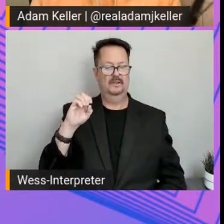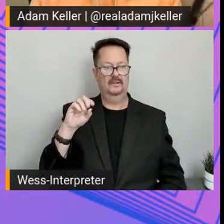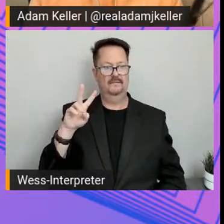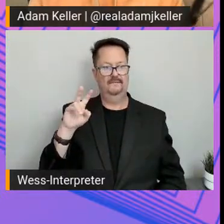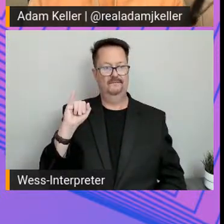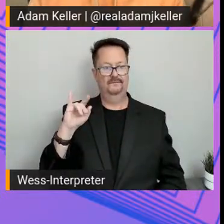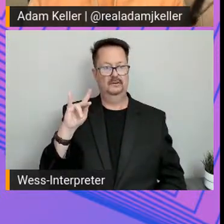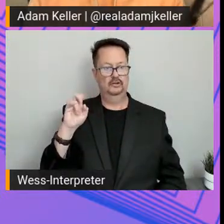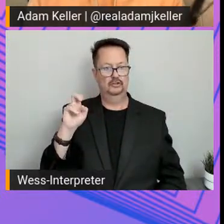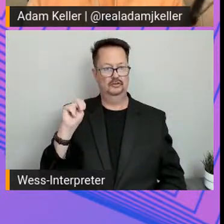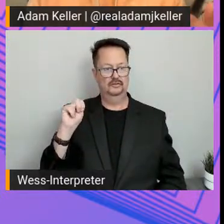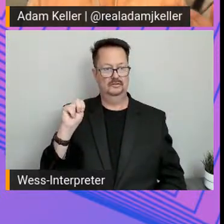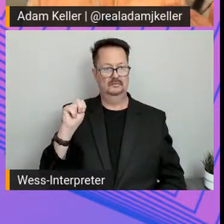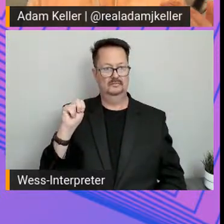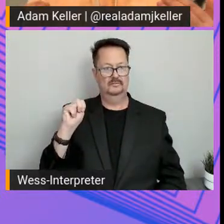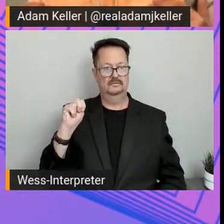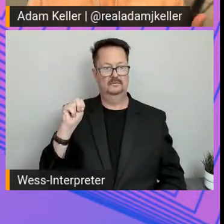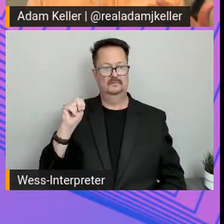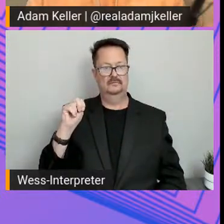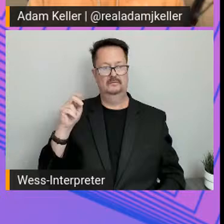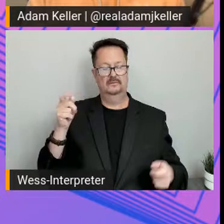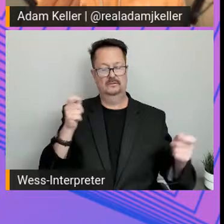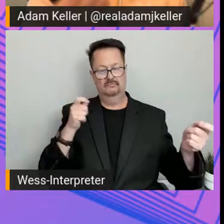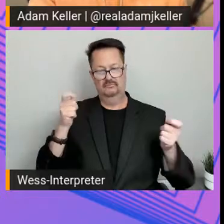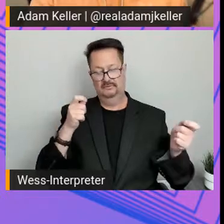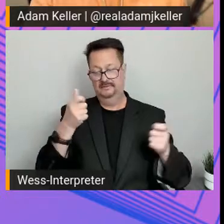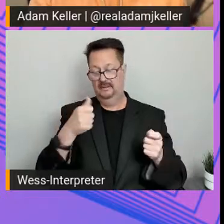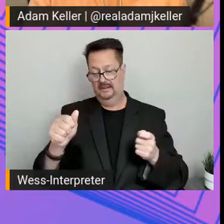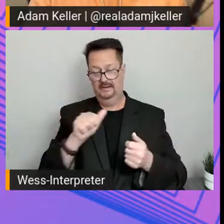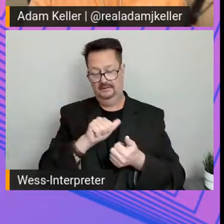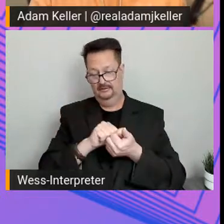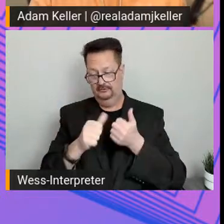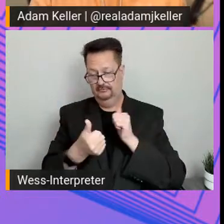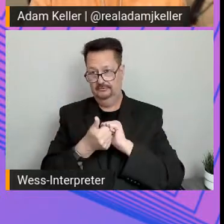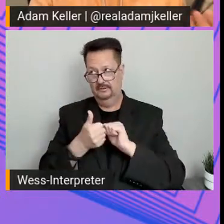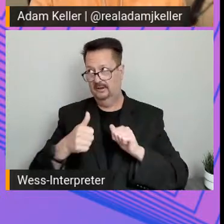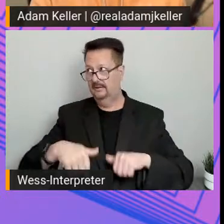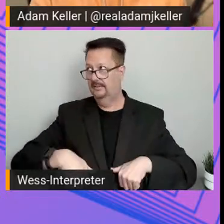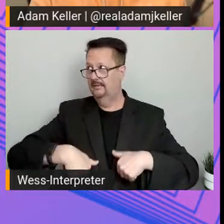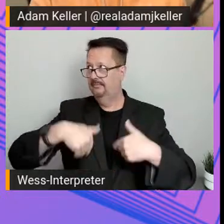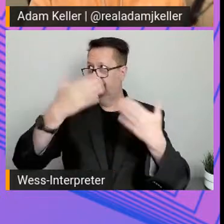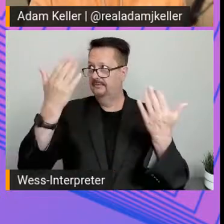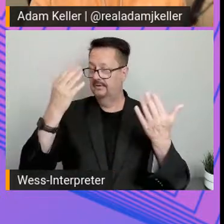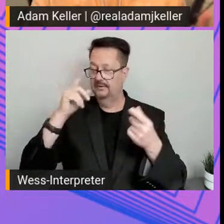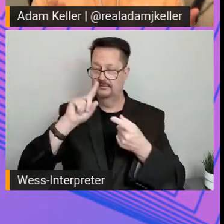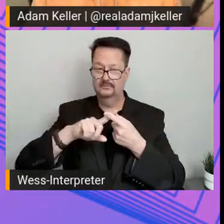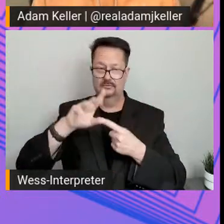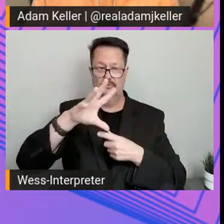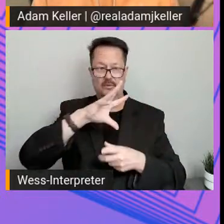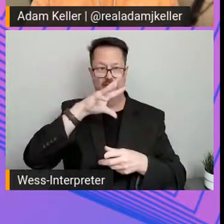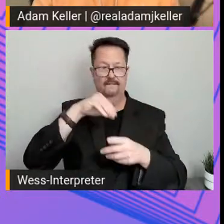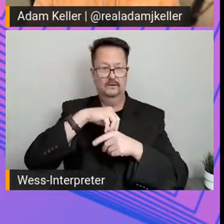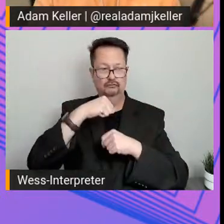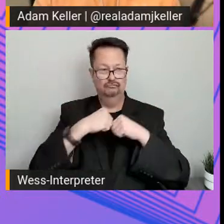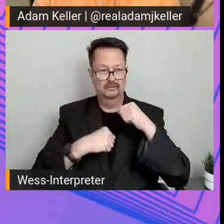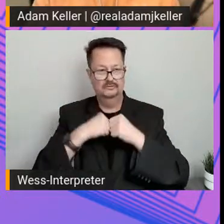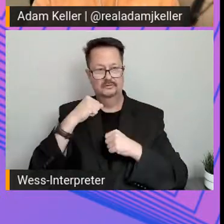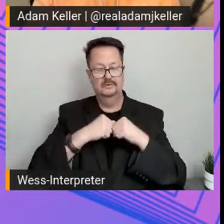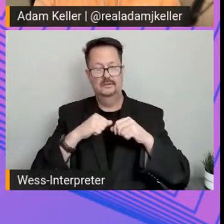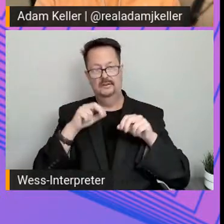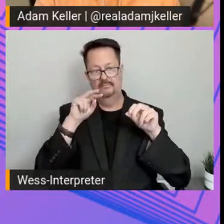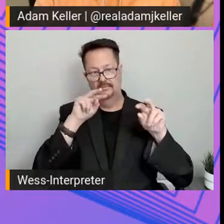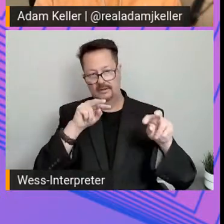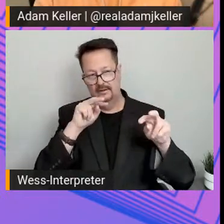in Git, right? And any change that's proposed to your infrastructure can be tracked through pull